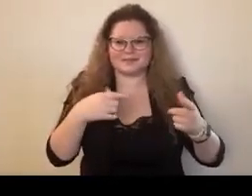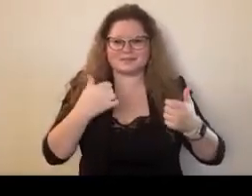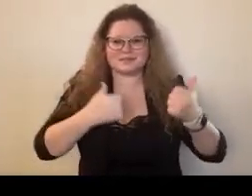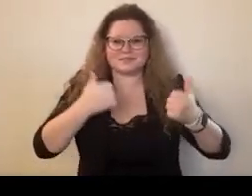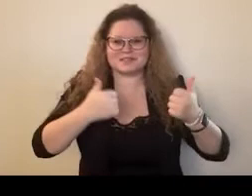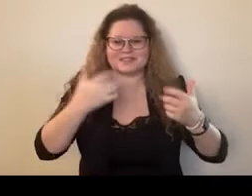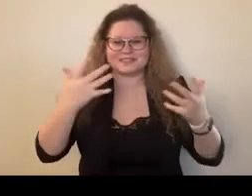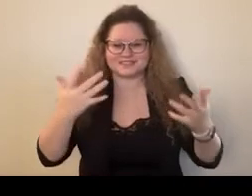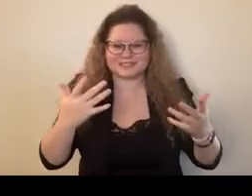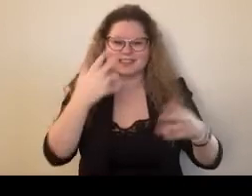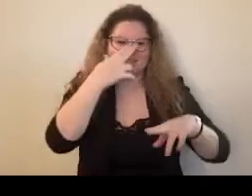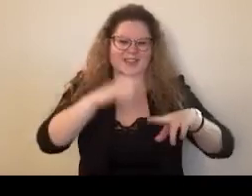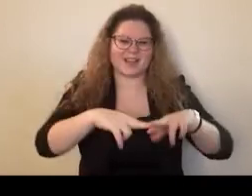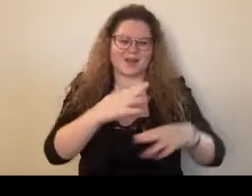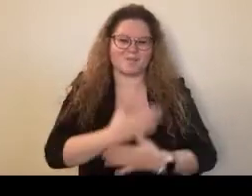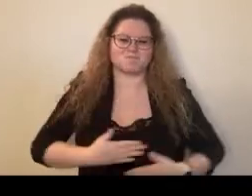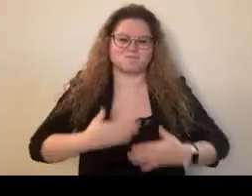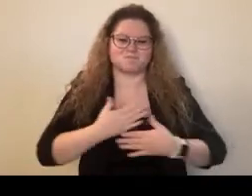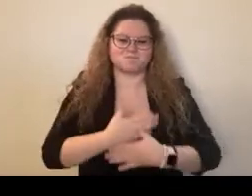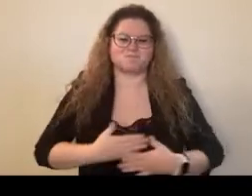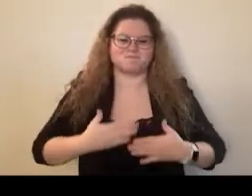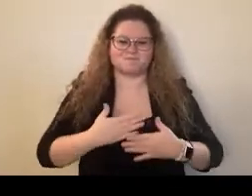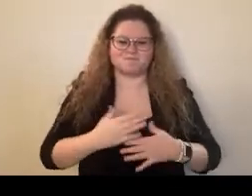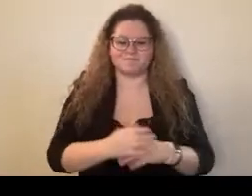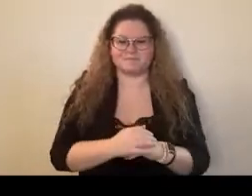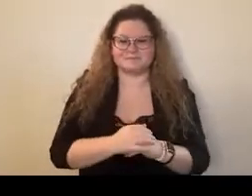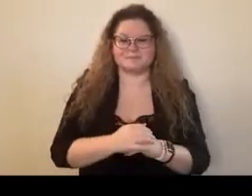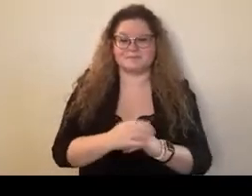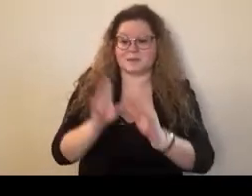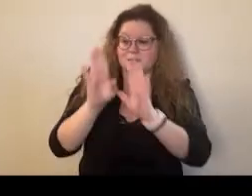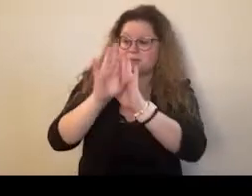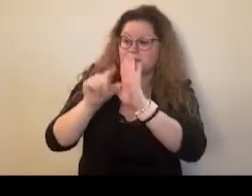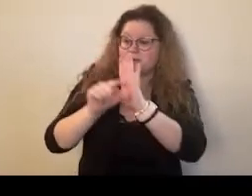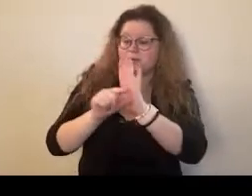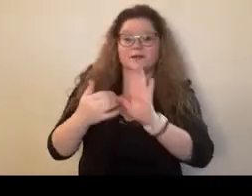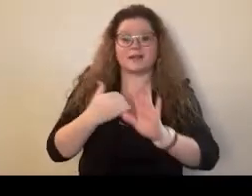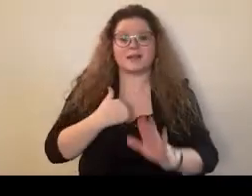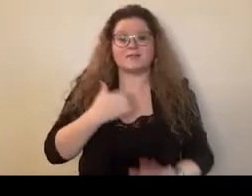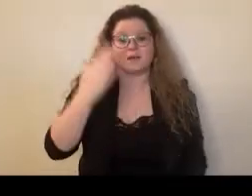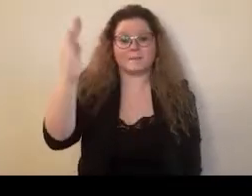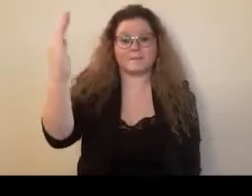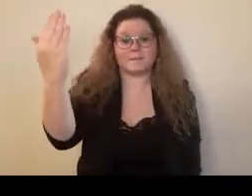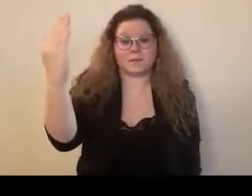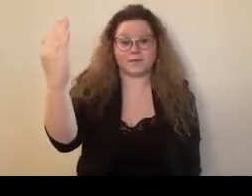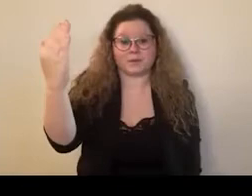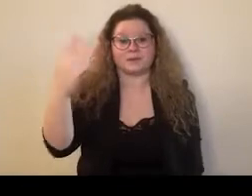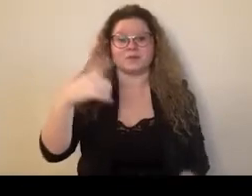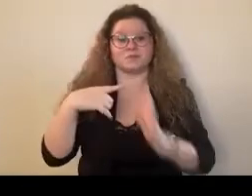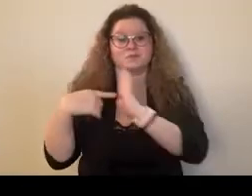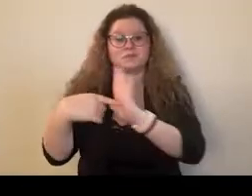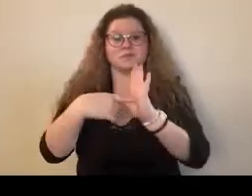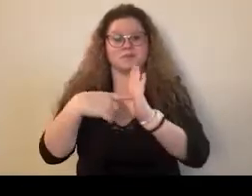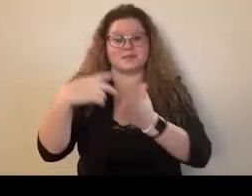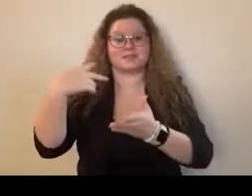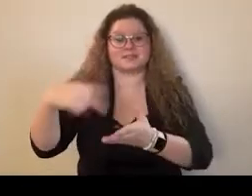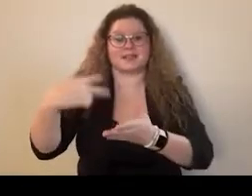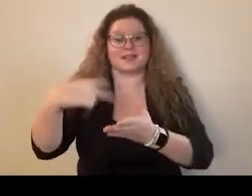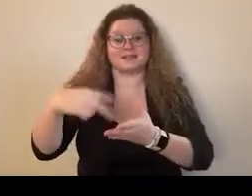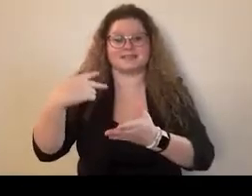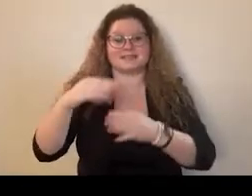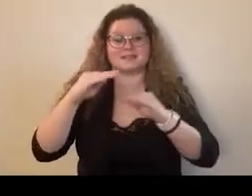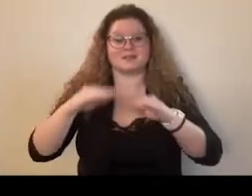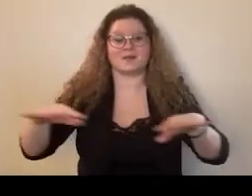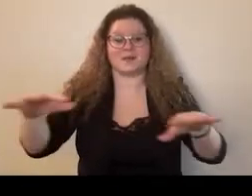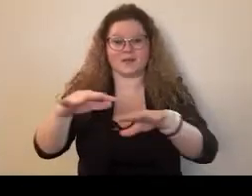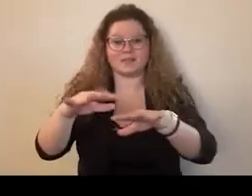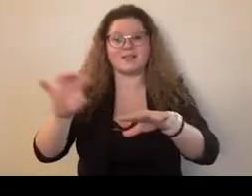is making for a fun time. In the background is a large mirror that is reflecting the dance hall and where the other people